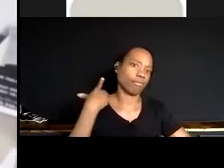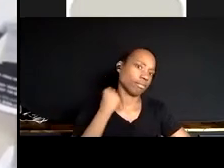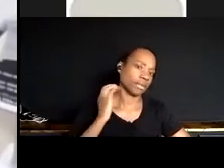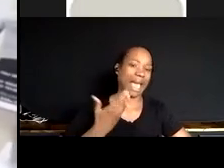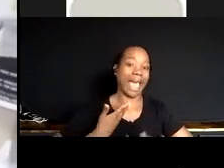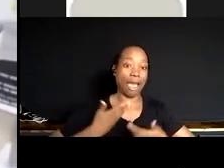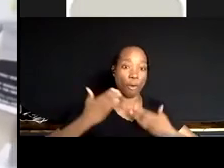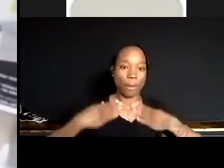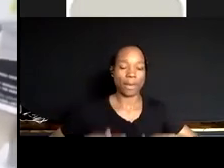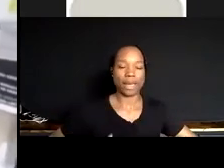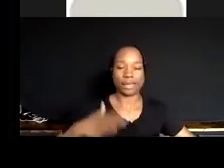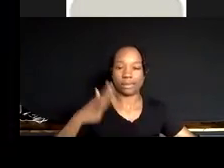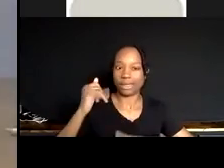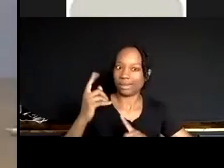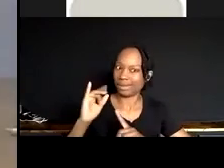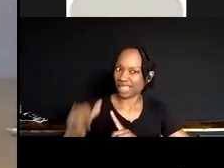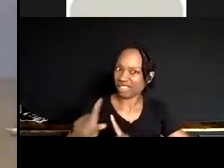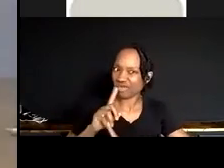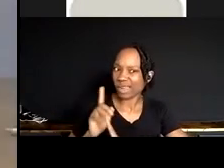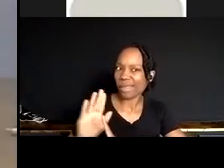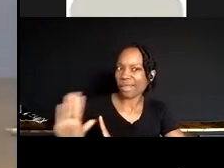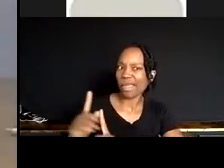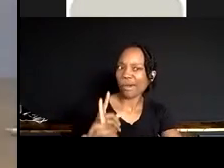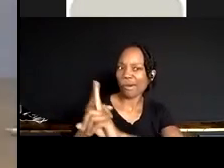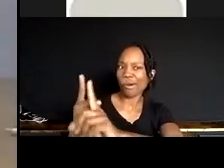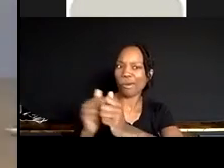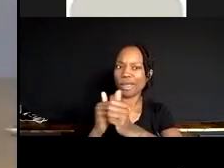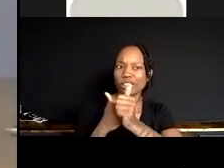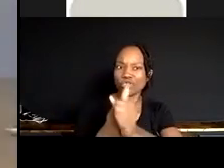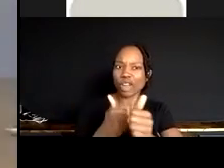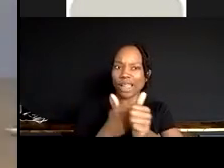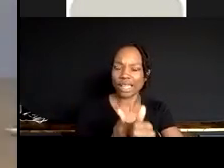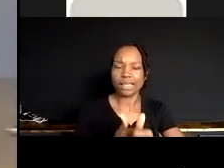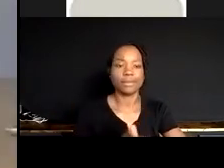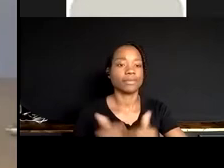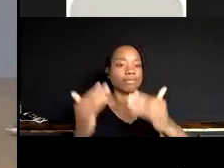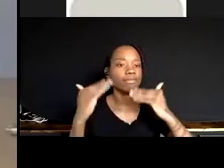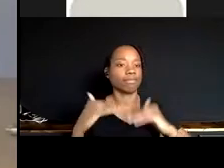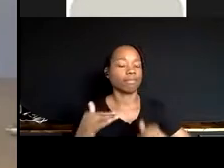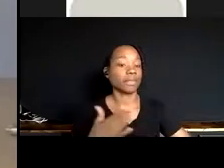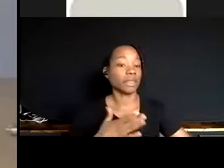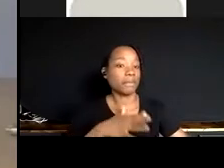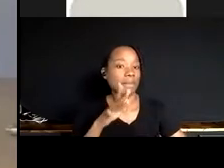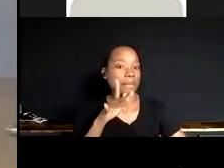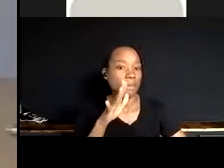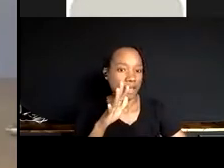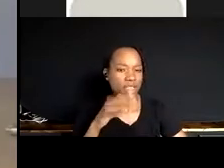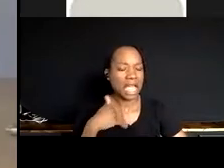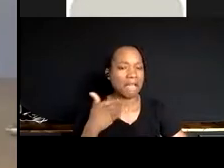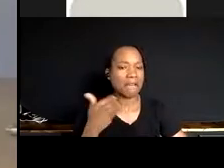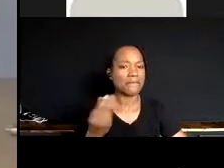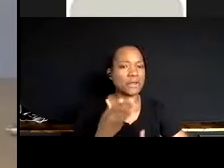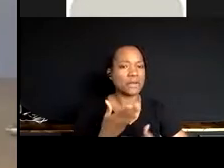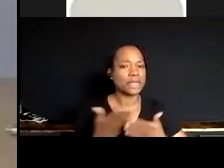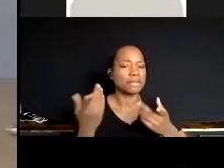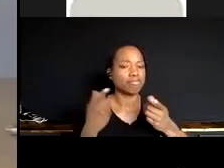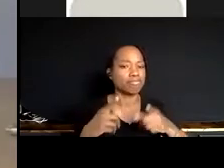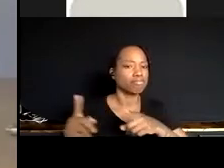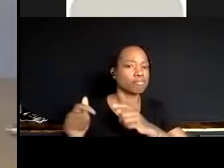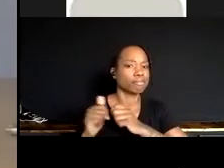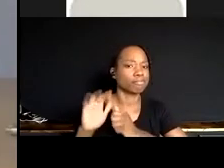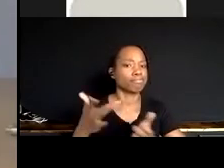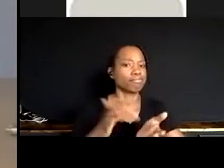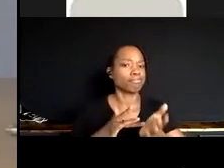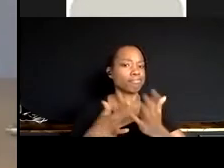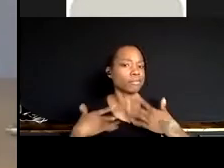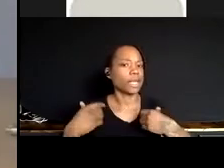that's where they go on with the tracking. My mother is actually has quite a few things going on medically, and there's